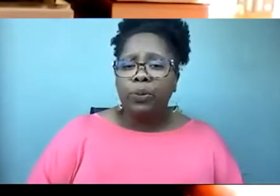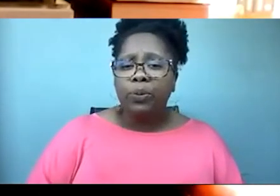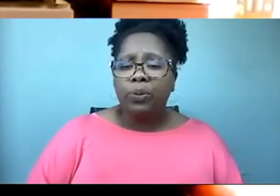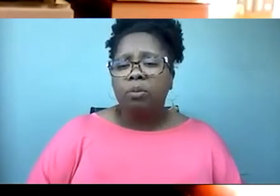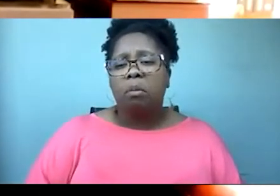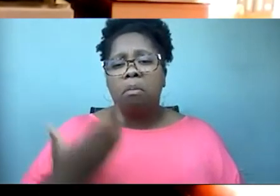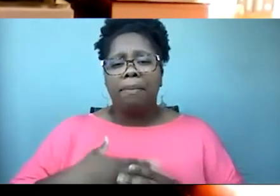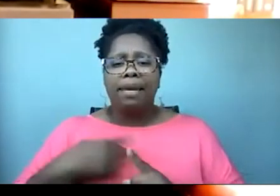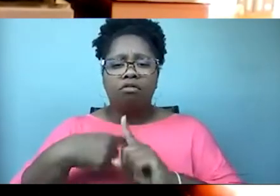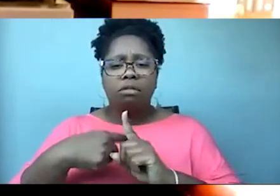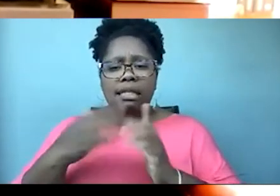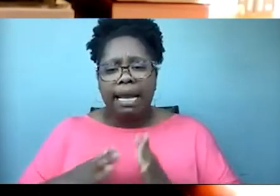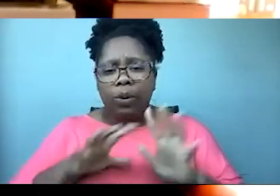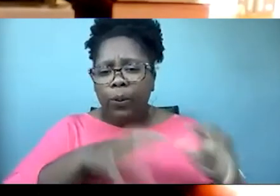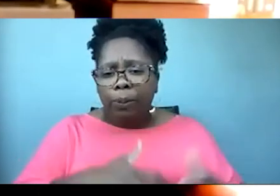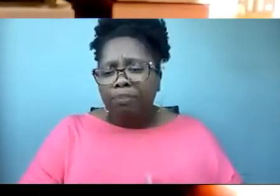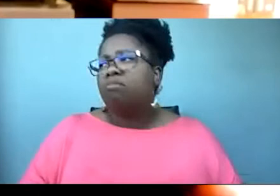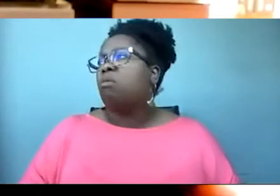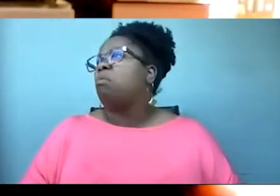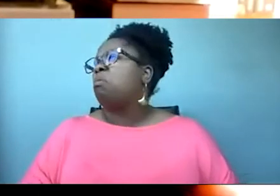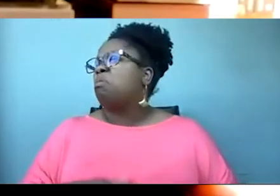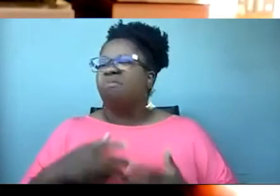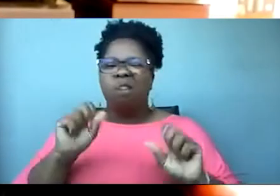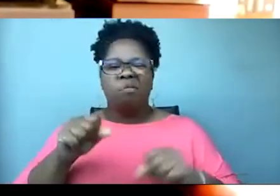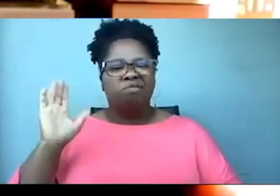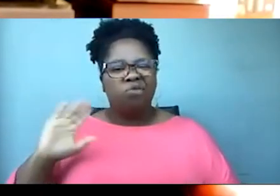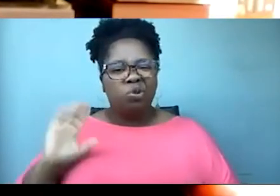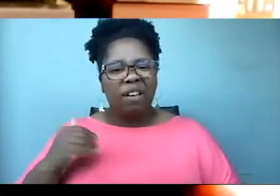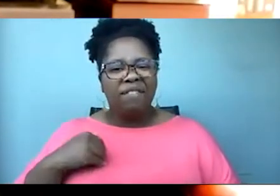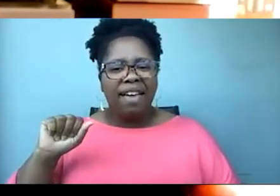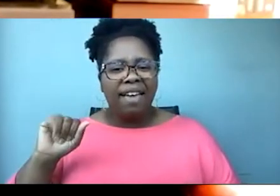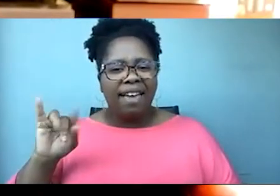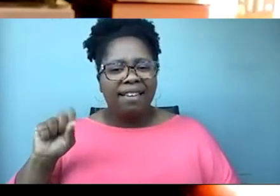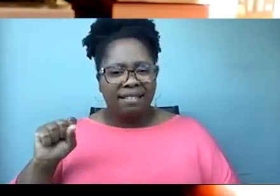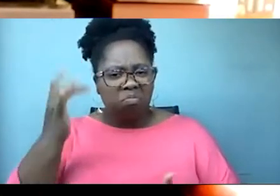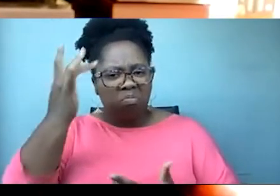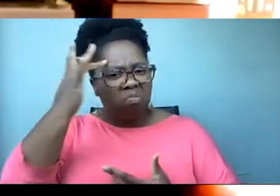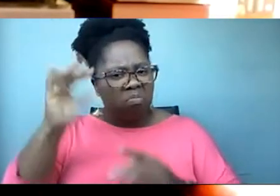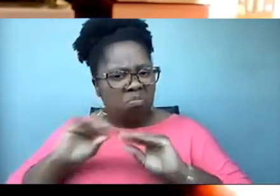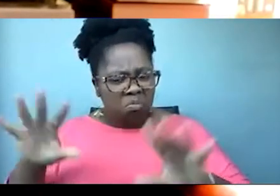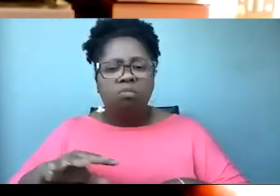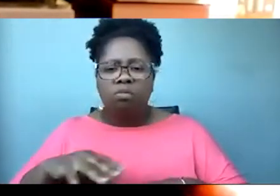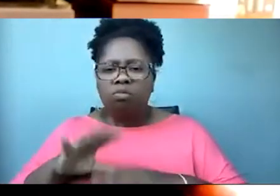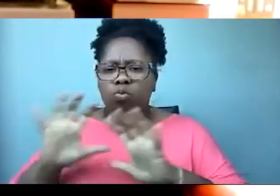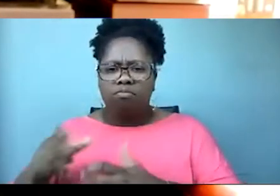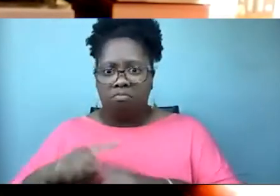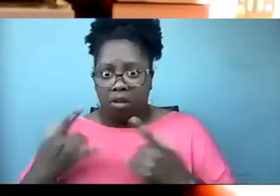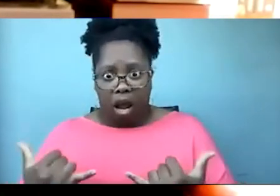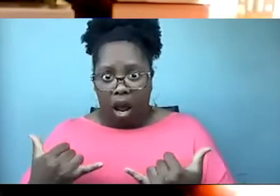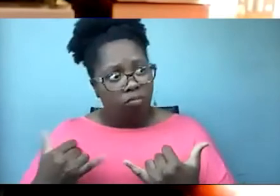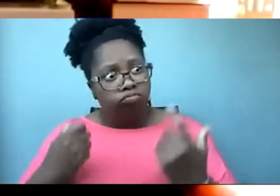But otherwise, we don't really have these kinds of advocacy systems. So the lack of civic engagement